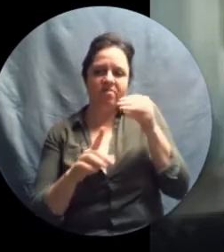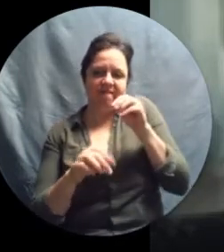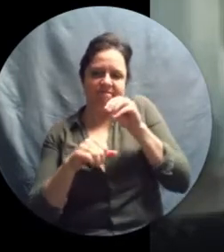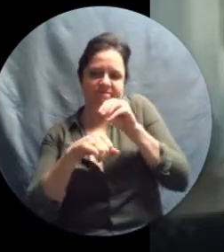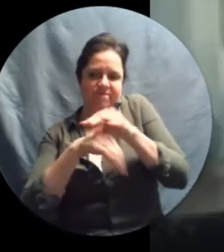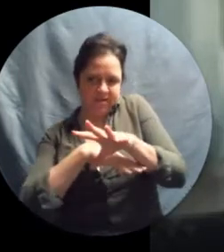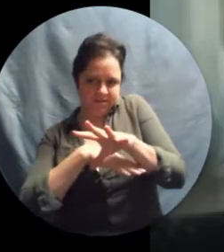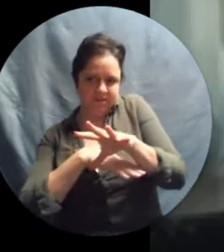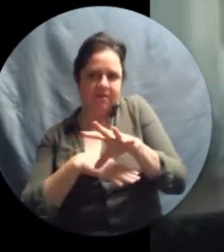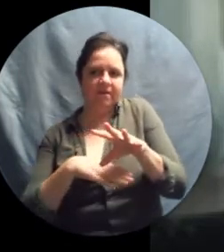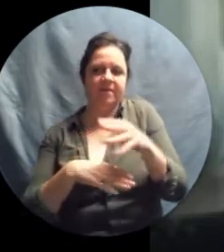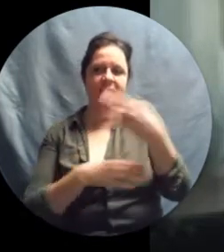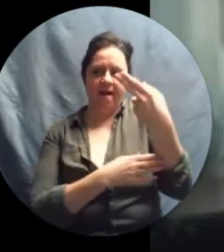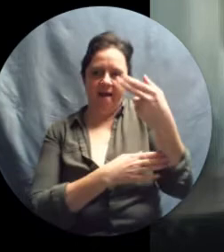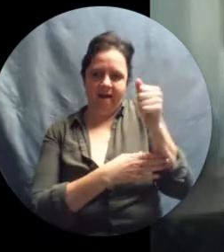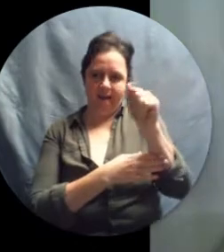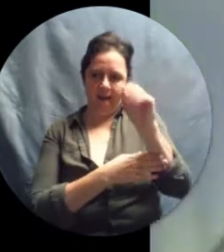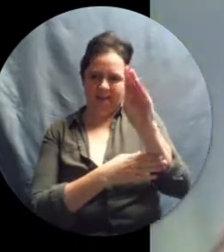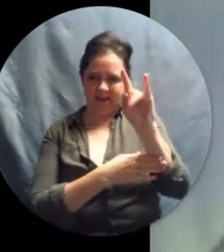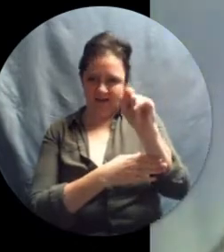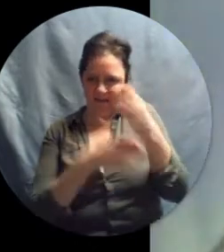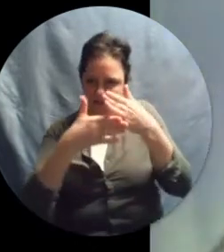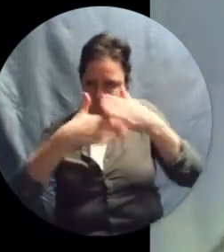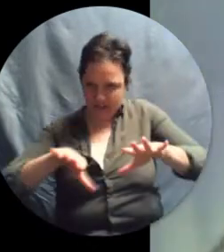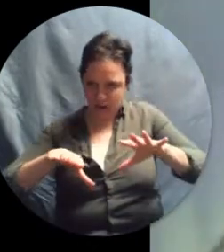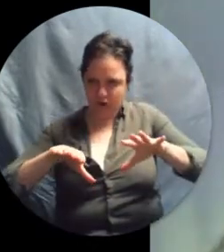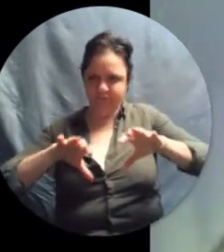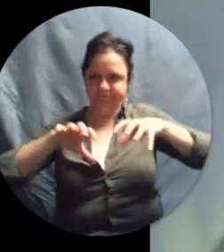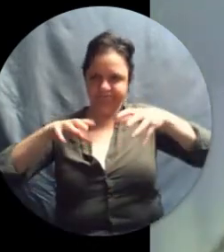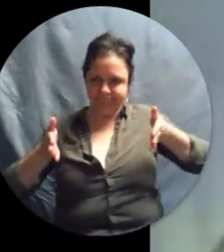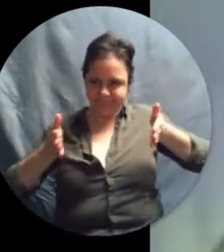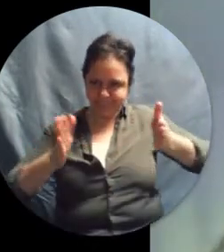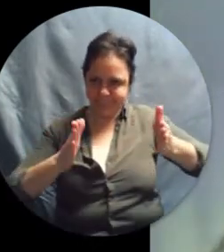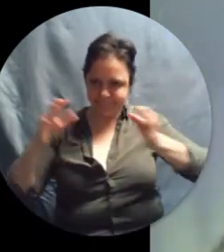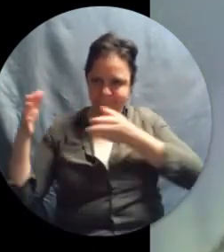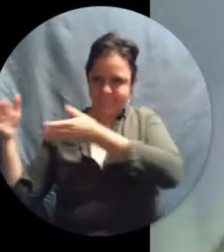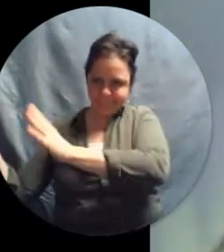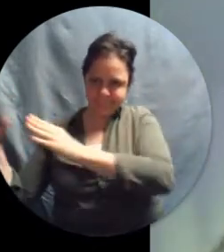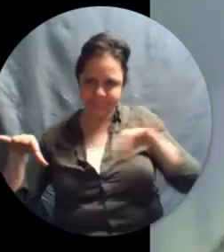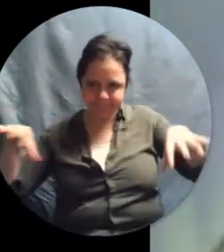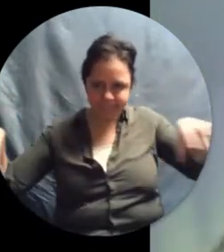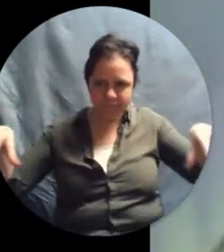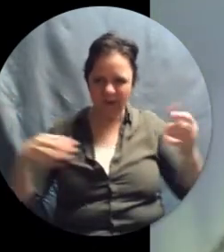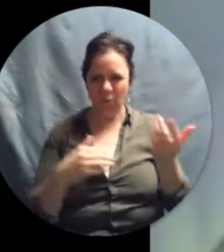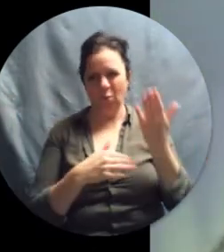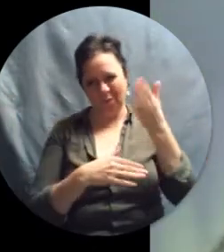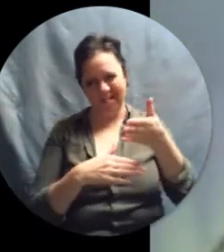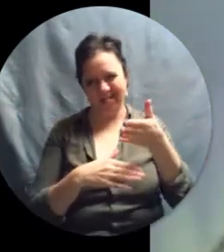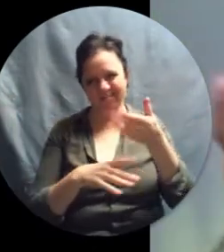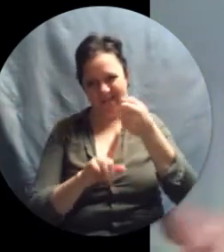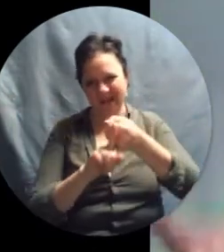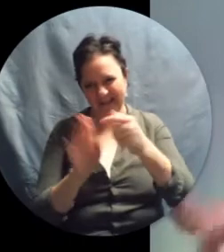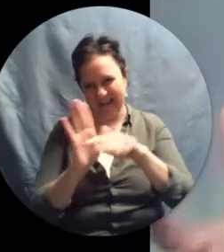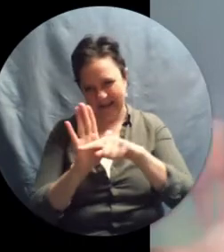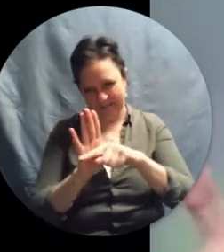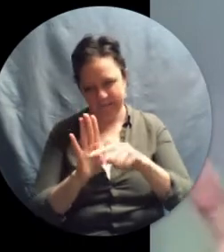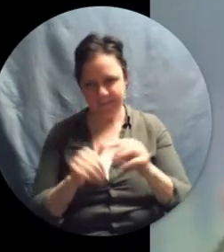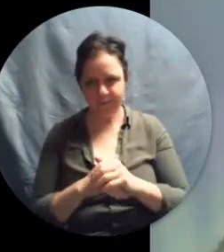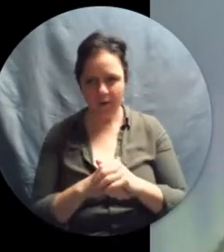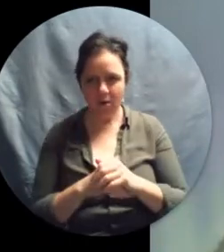big drawbacks to it as well. So when we look at habitat loss, why does it matter? Right?